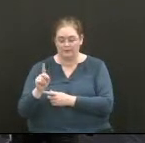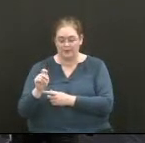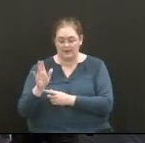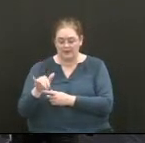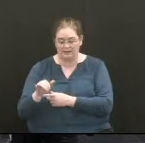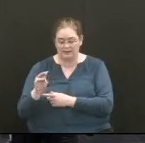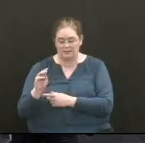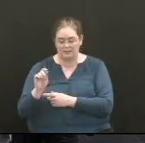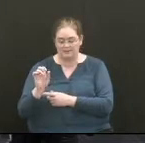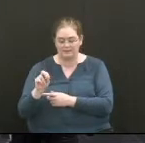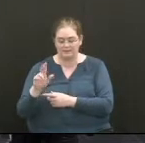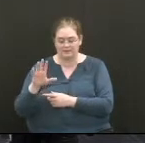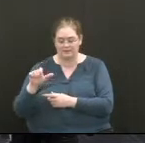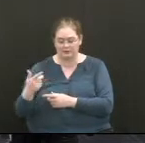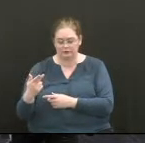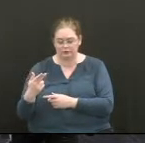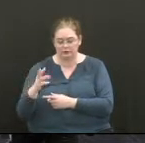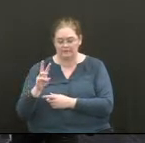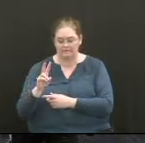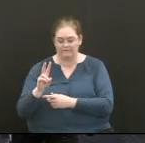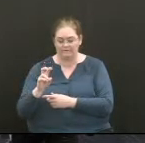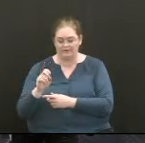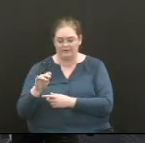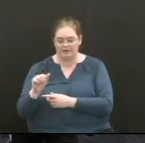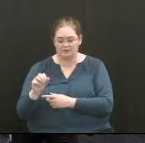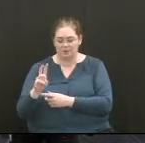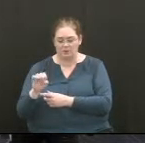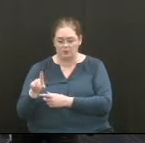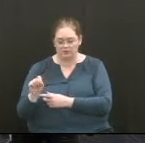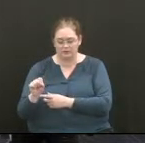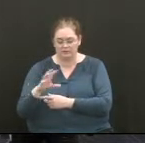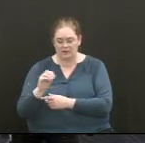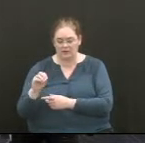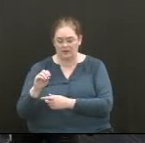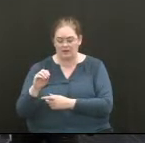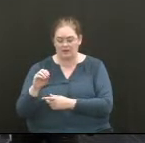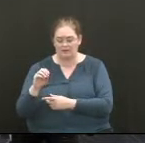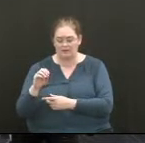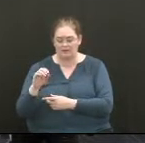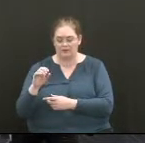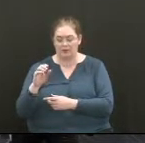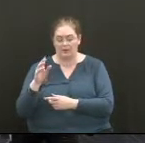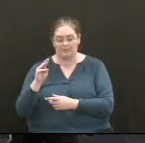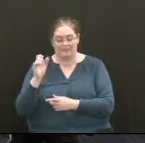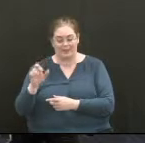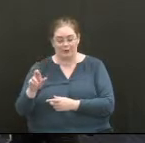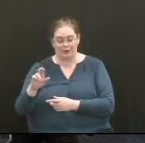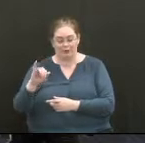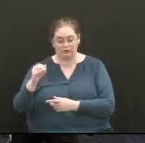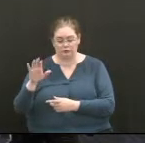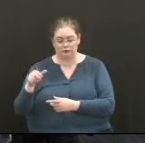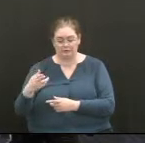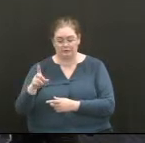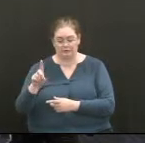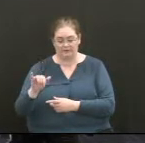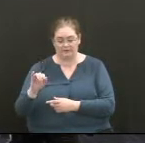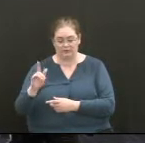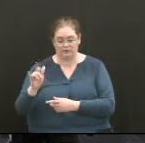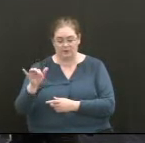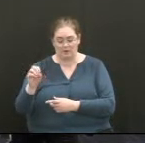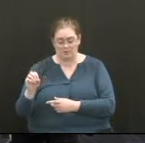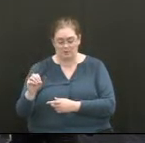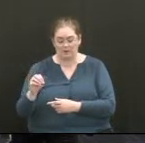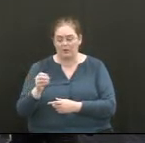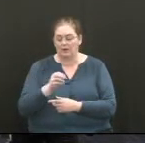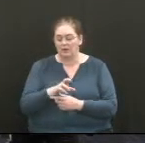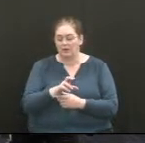Ms. Madison Leach, Ms. Vanessa Woods, and Mayor Joe DiGirolamo. Ms. DeVito